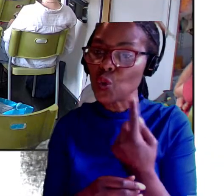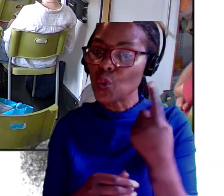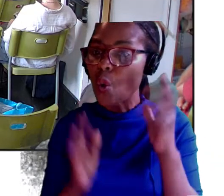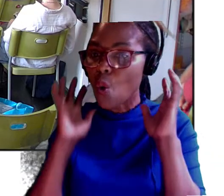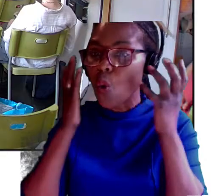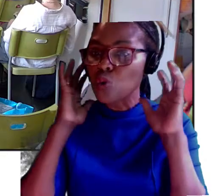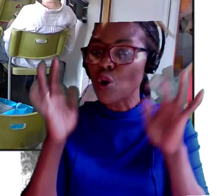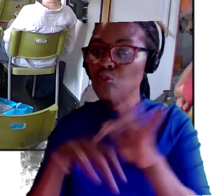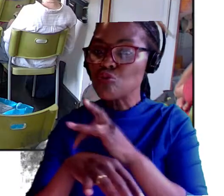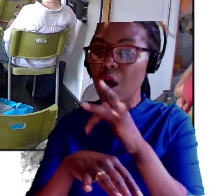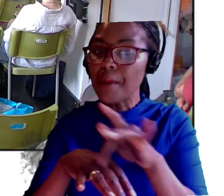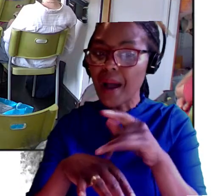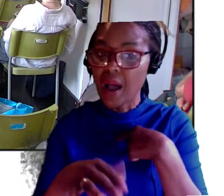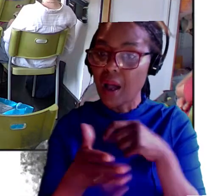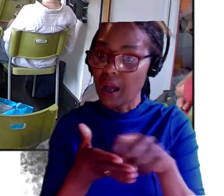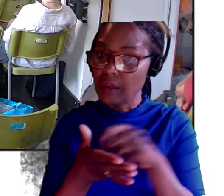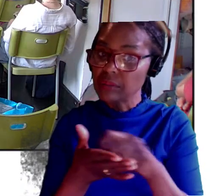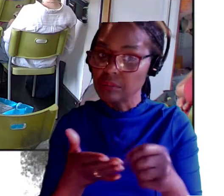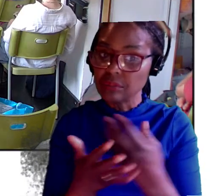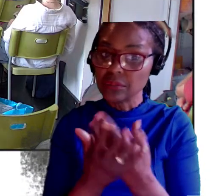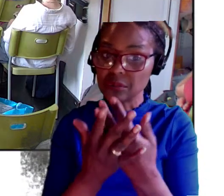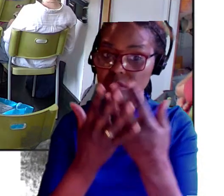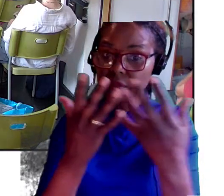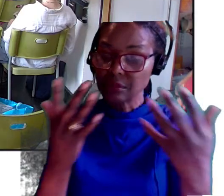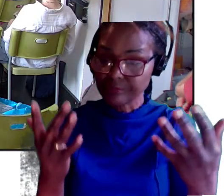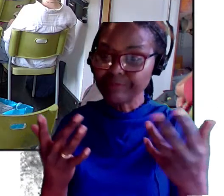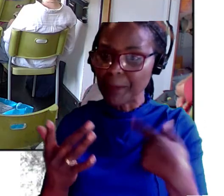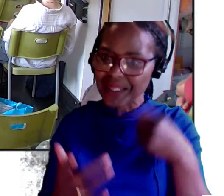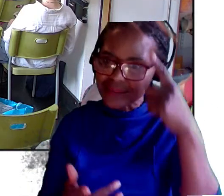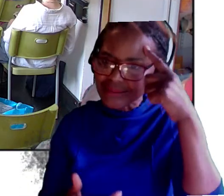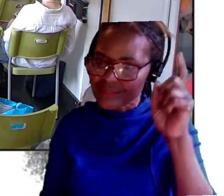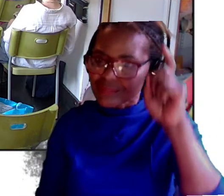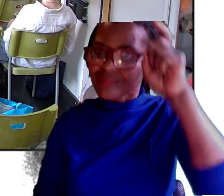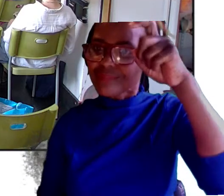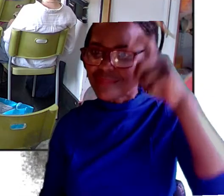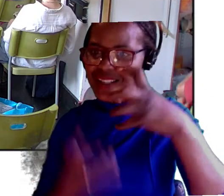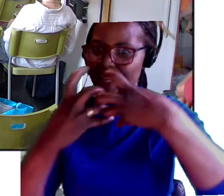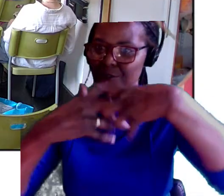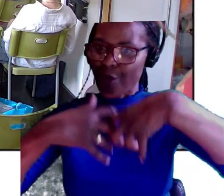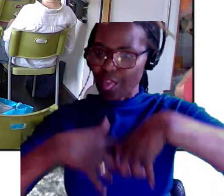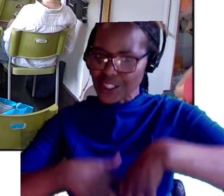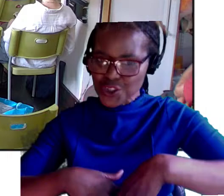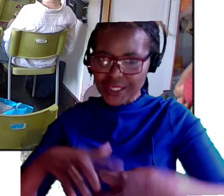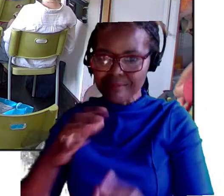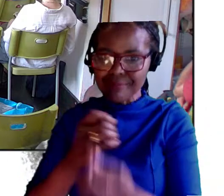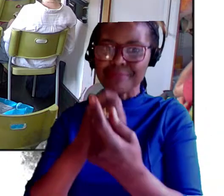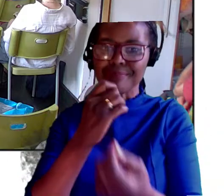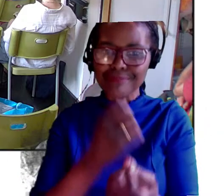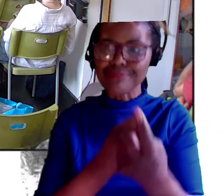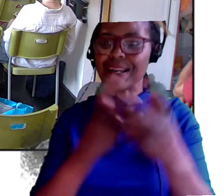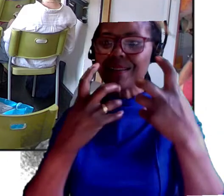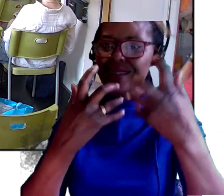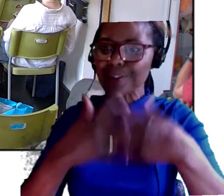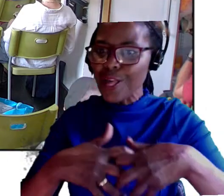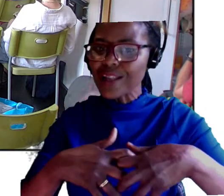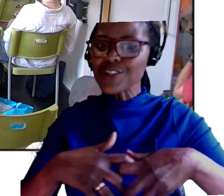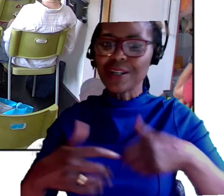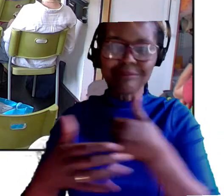involves inventing technologies constantly. And I think there is that, it always makes me think of